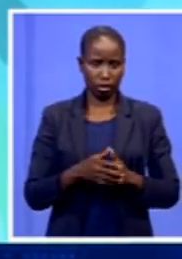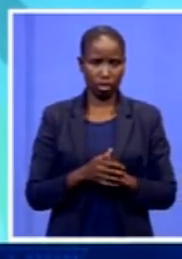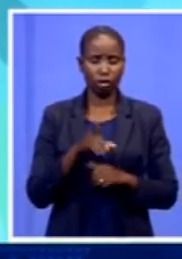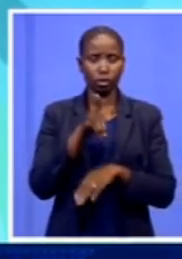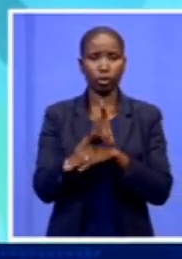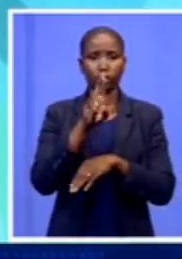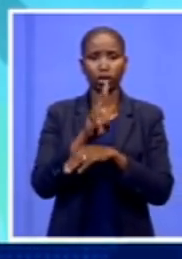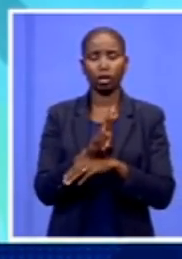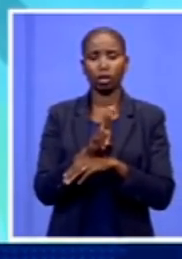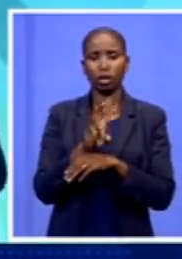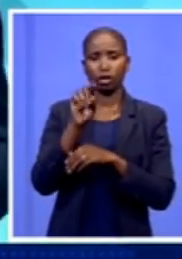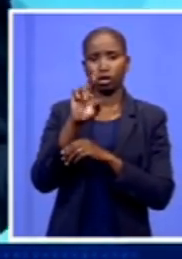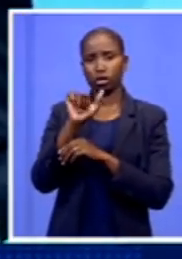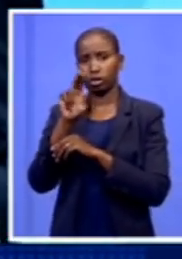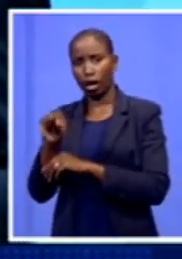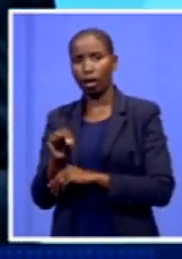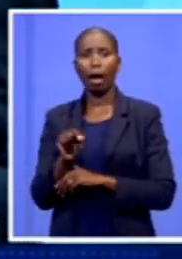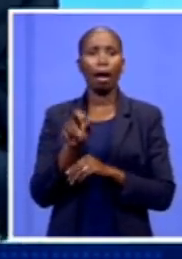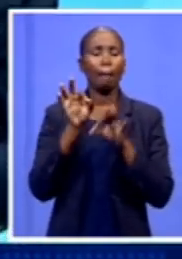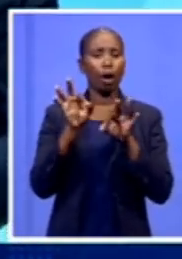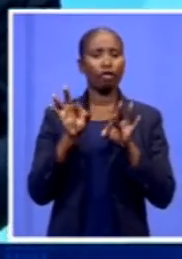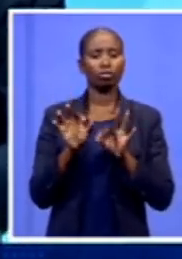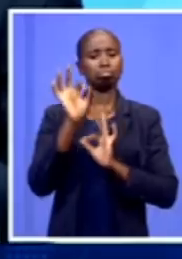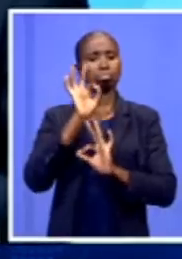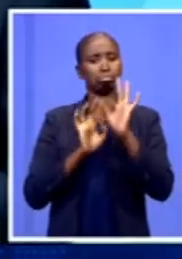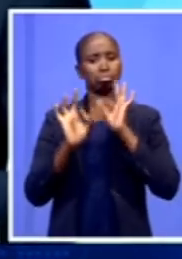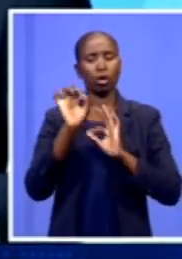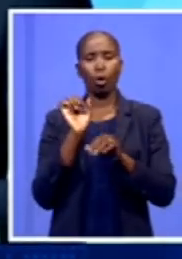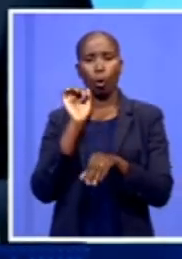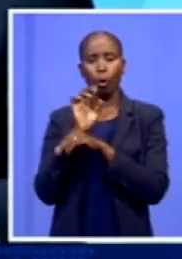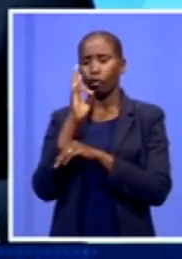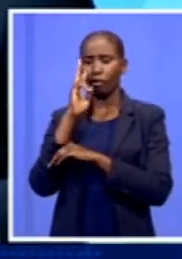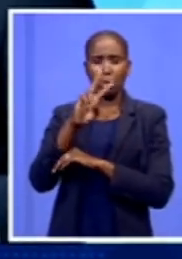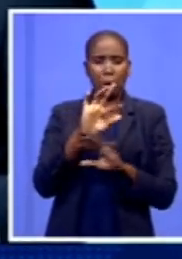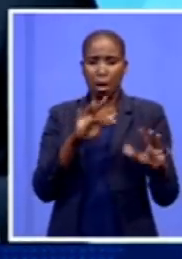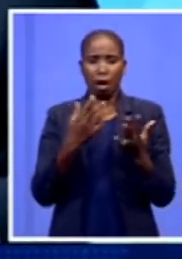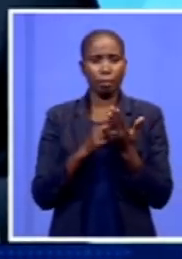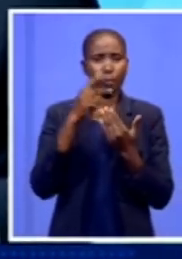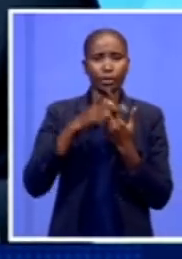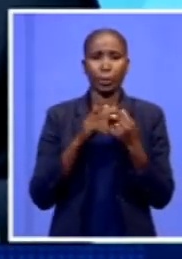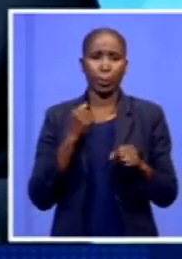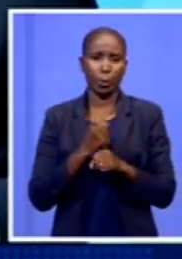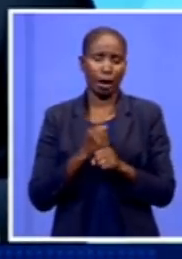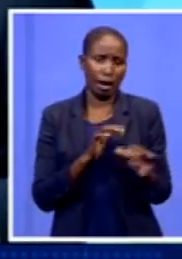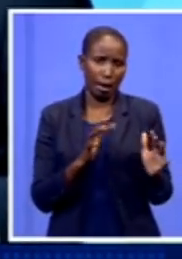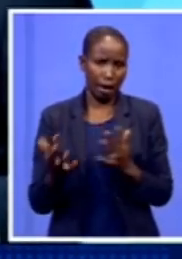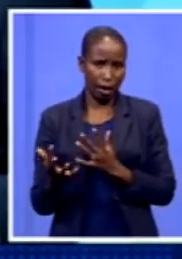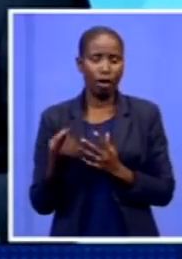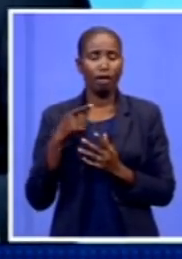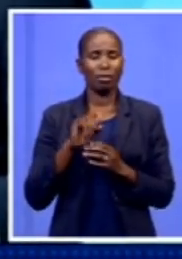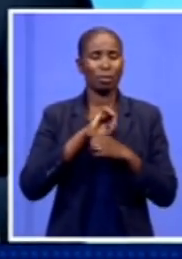us a perfect overview of the project and the context of the project. I think the COVID pandemic